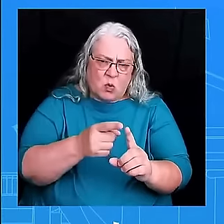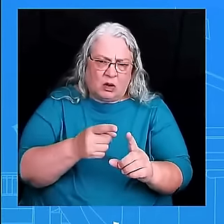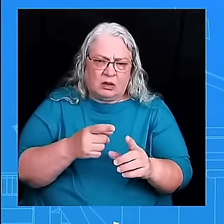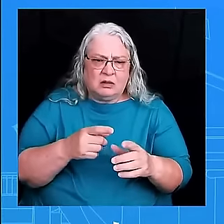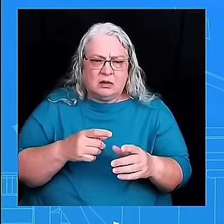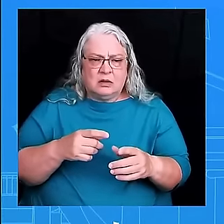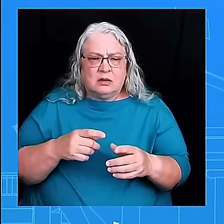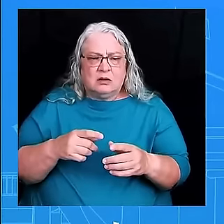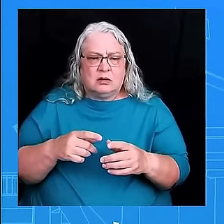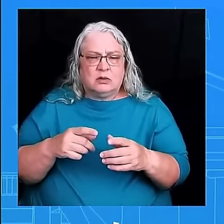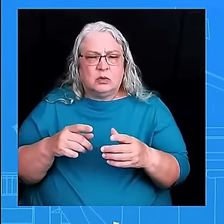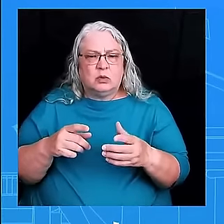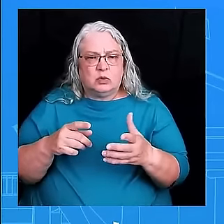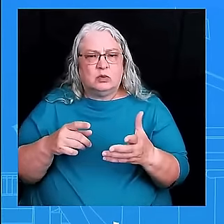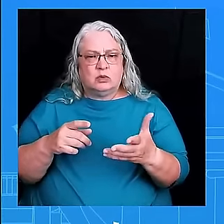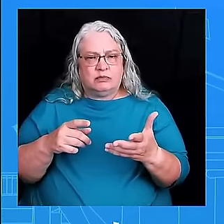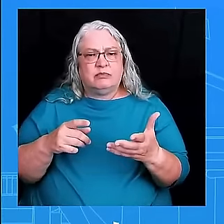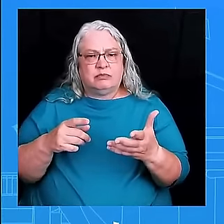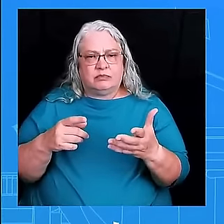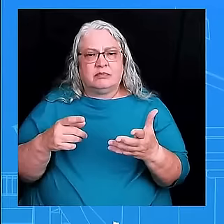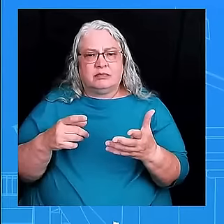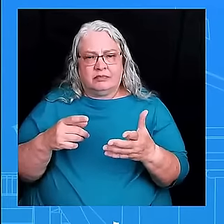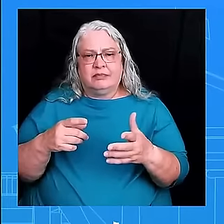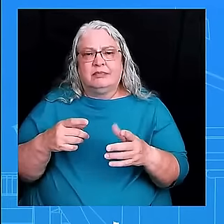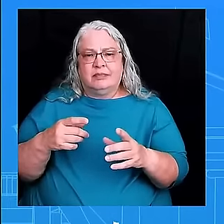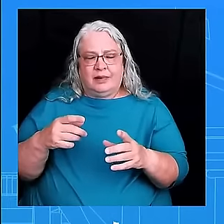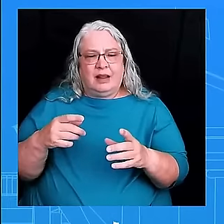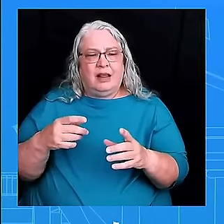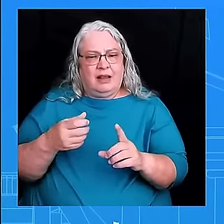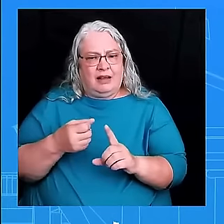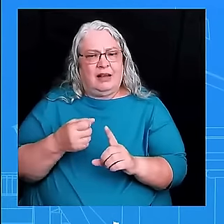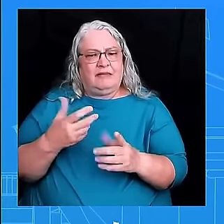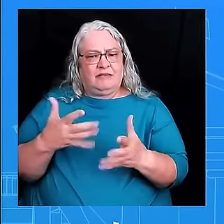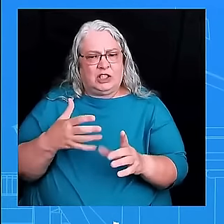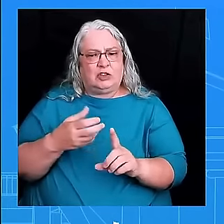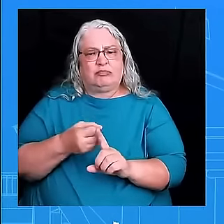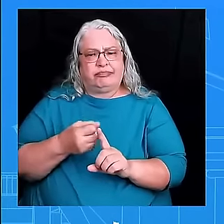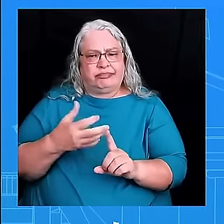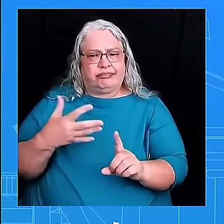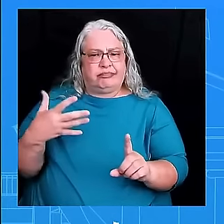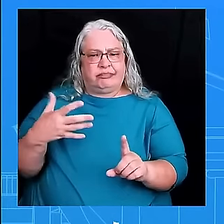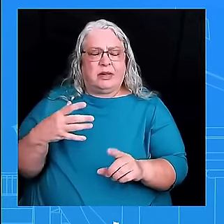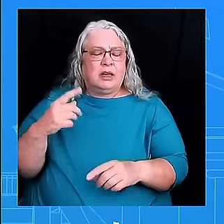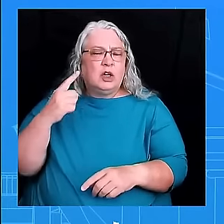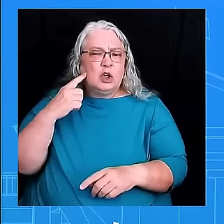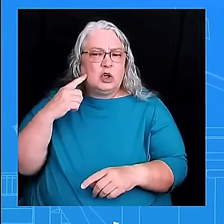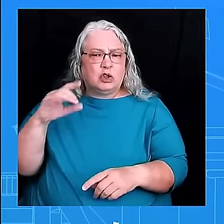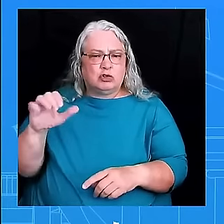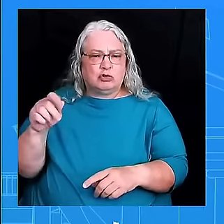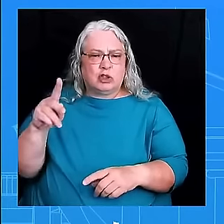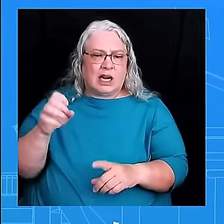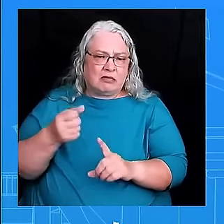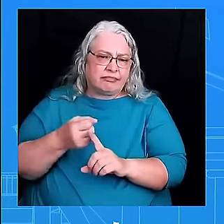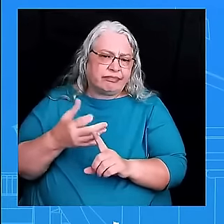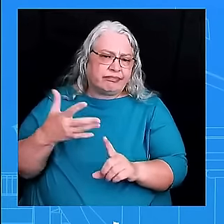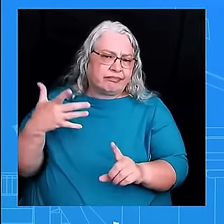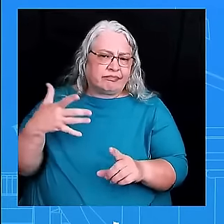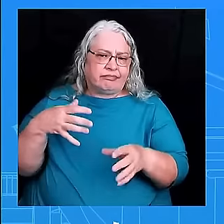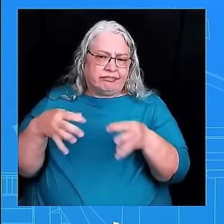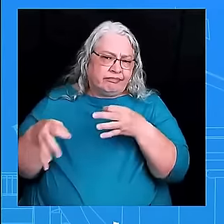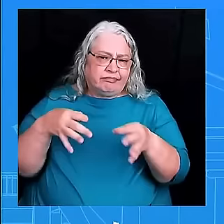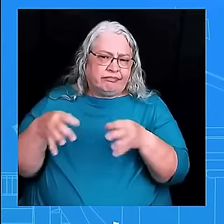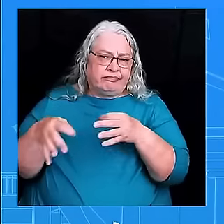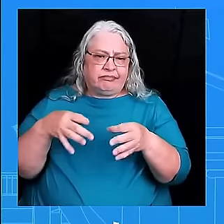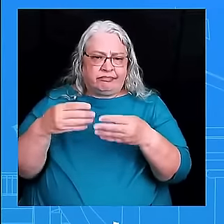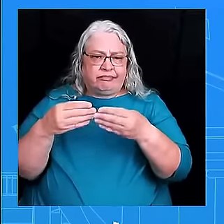getting Americans home. With each of these exchanges, it is our goal to secure release of as many as Americans